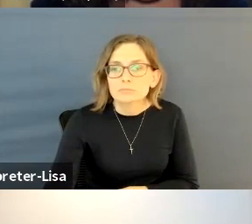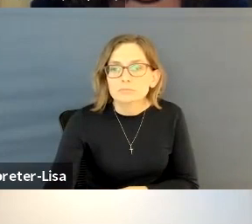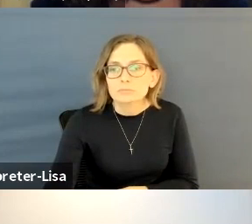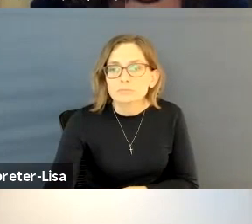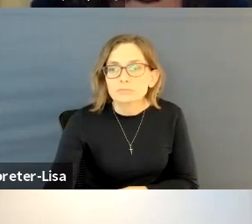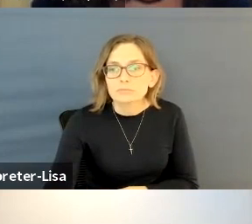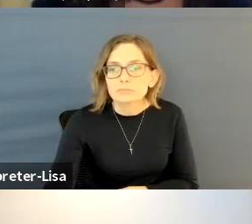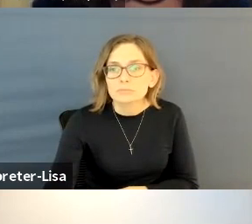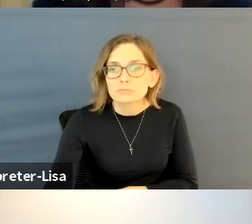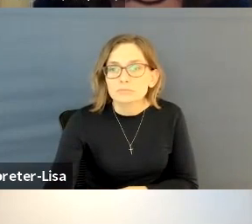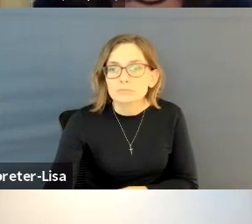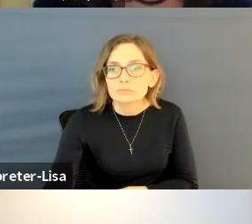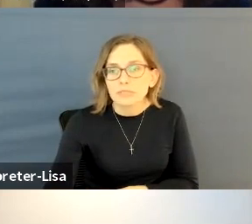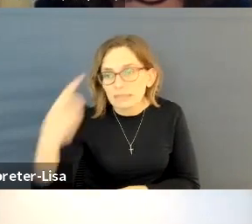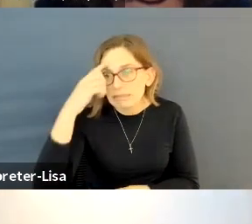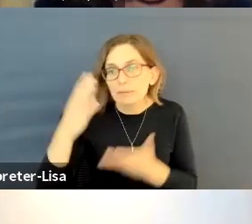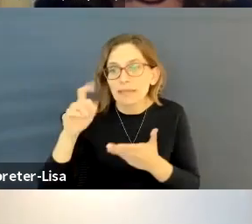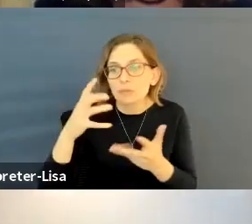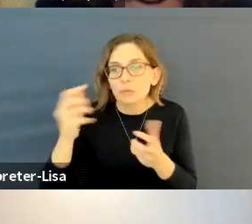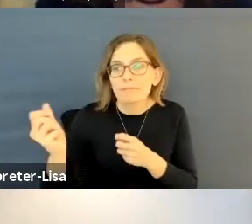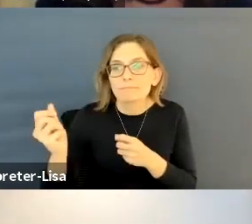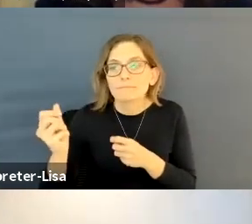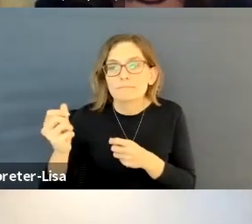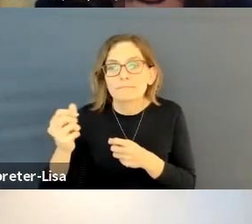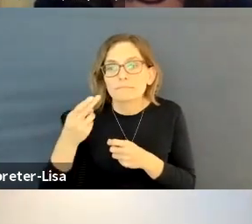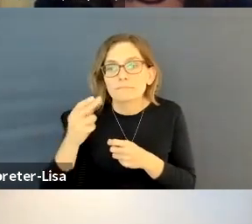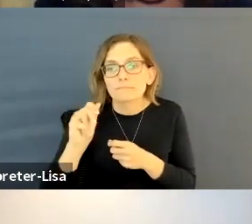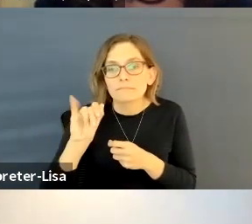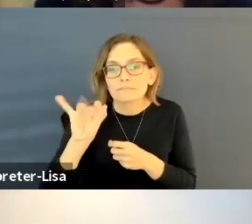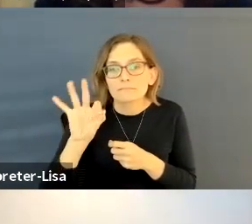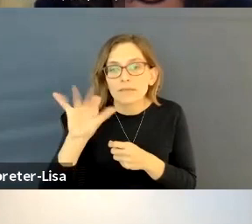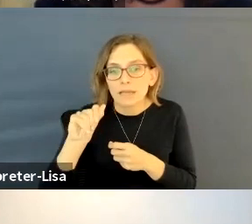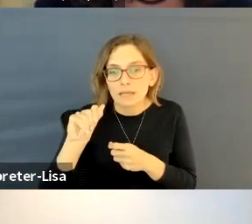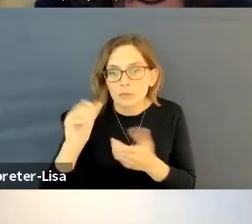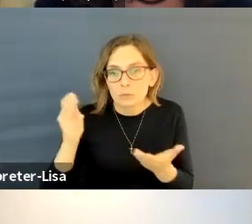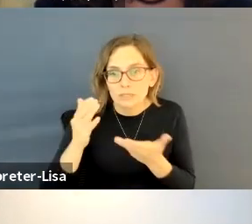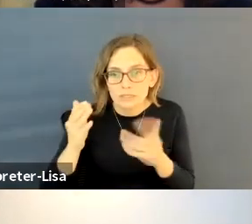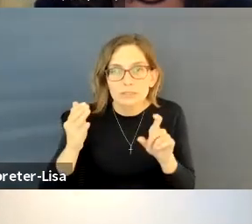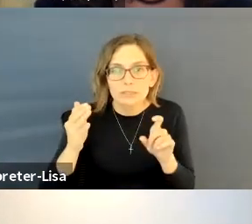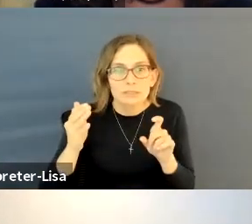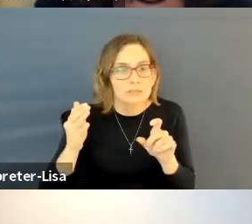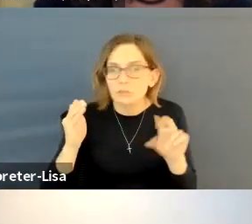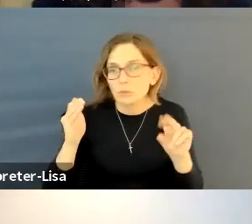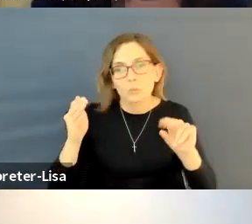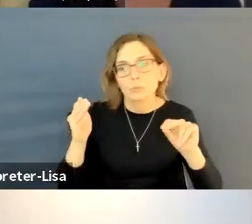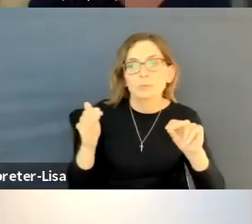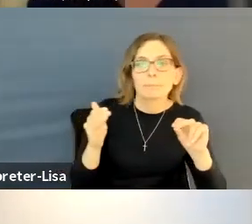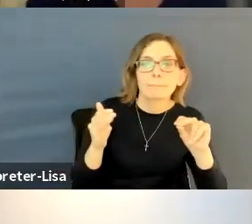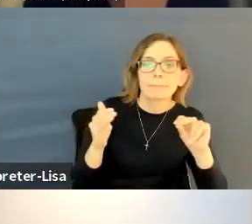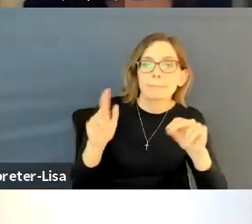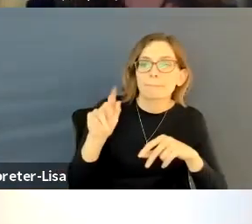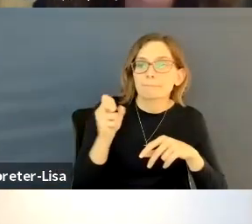Okay, maybe he is not still here. And Haifa, are you here? Haifa is not here. Okay, Kaushal is